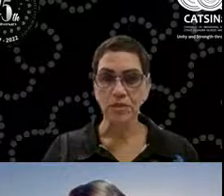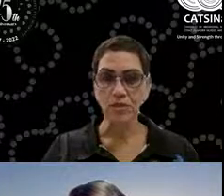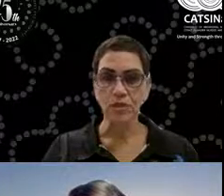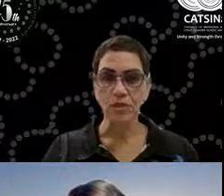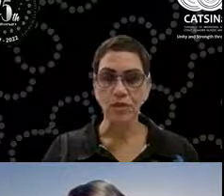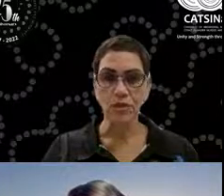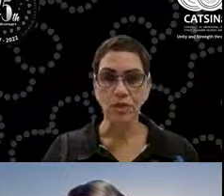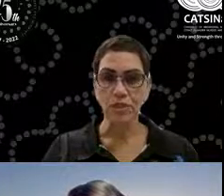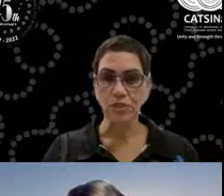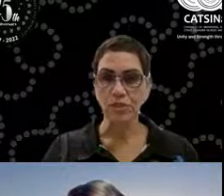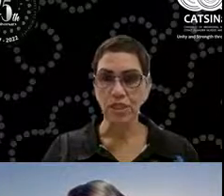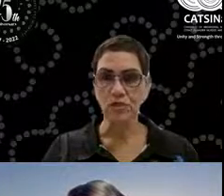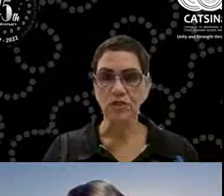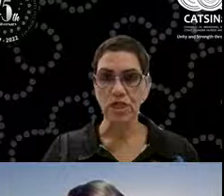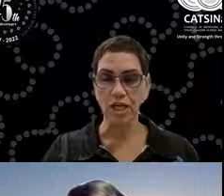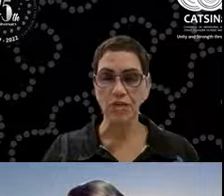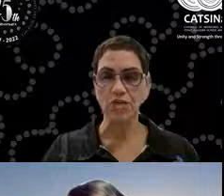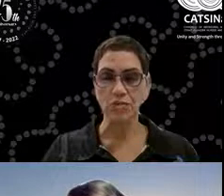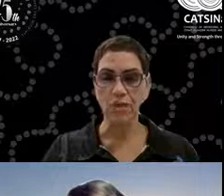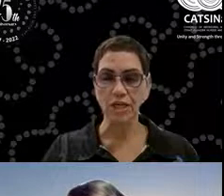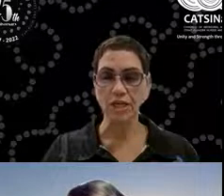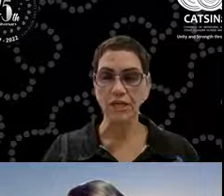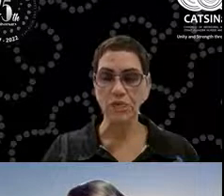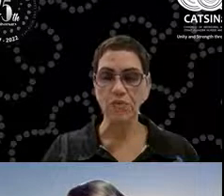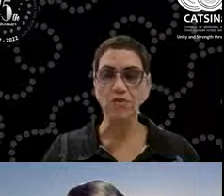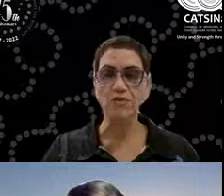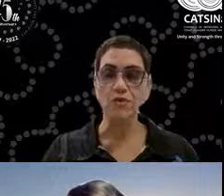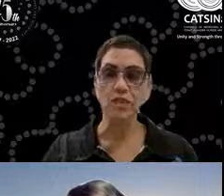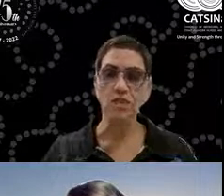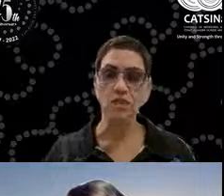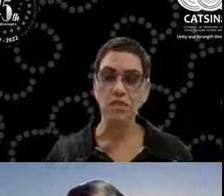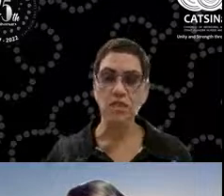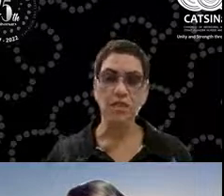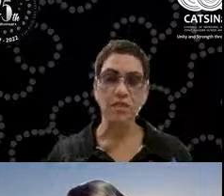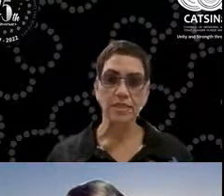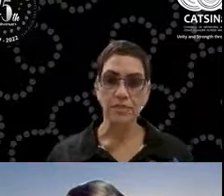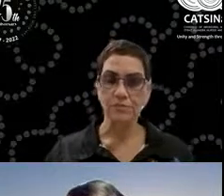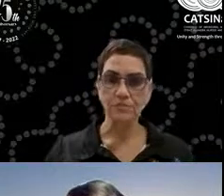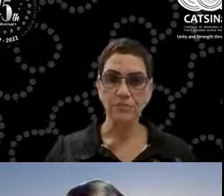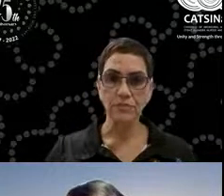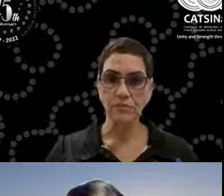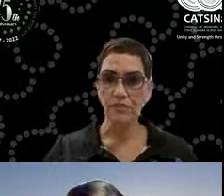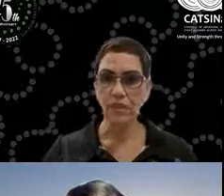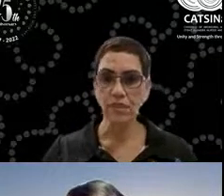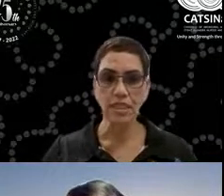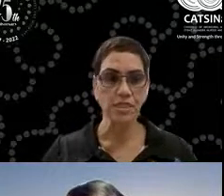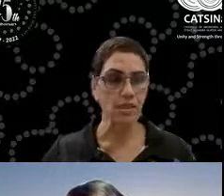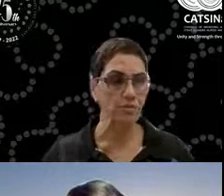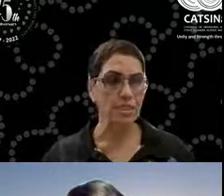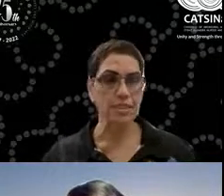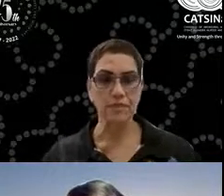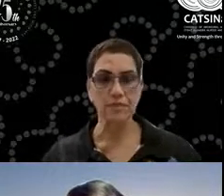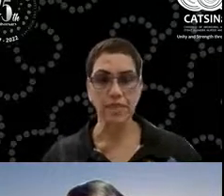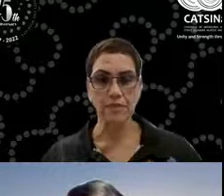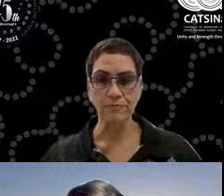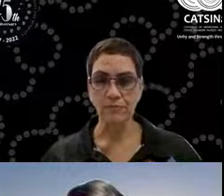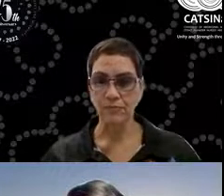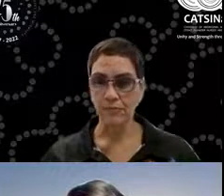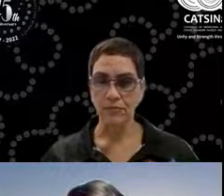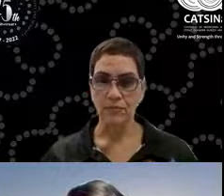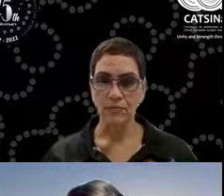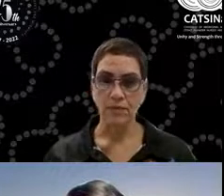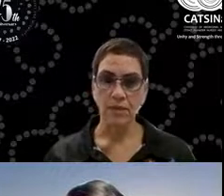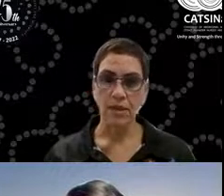develop strategies to ensure that that trajectory changes dramatically as we move forward as nursing leaders. Next slide, please,